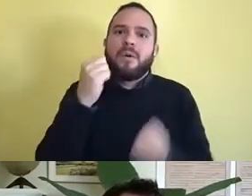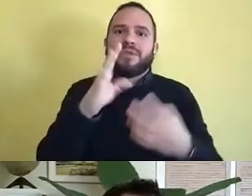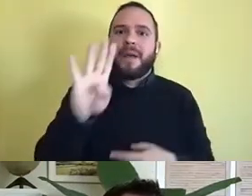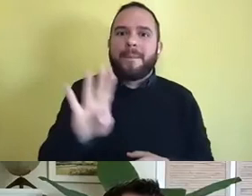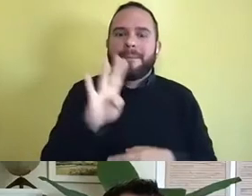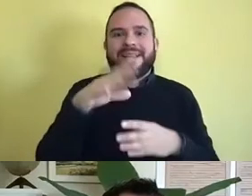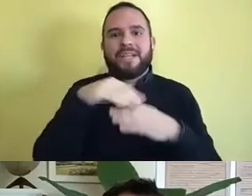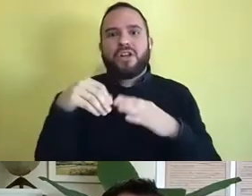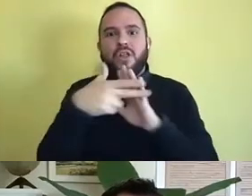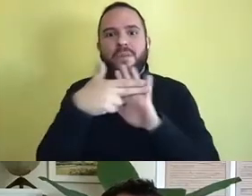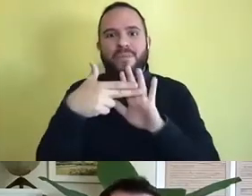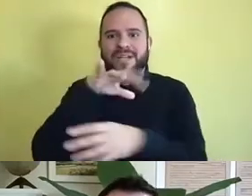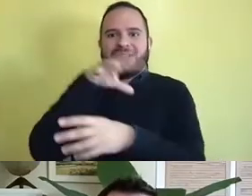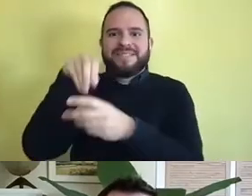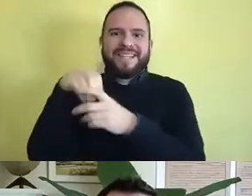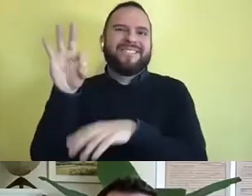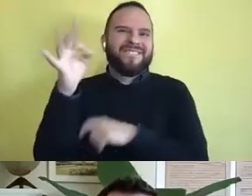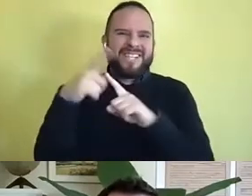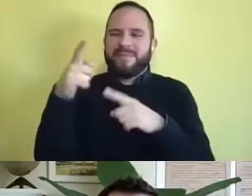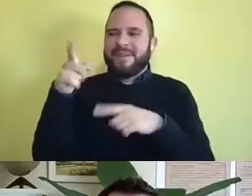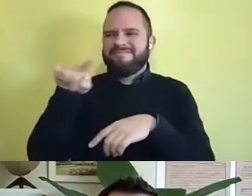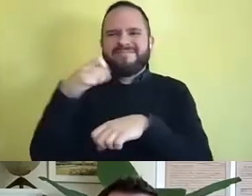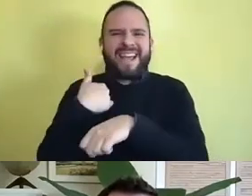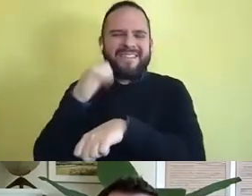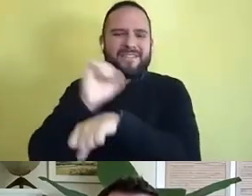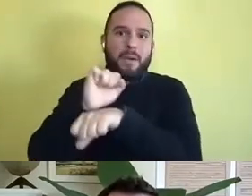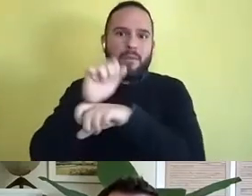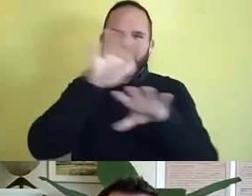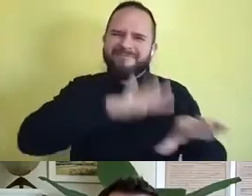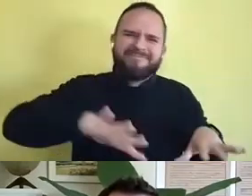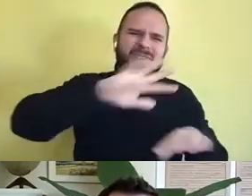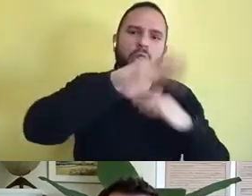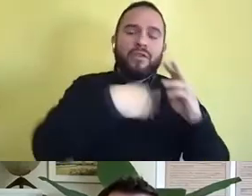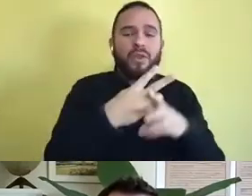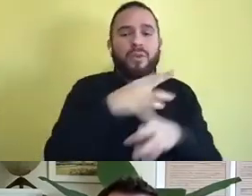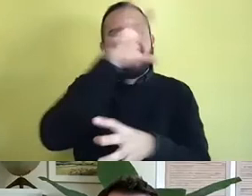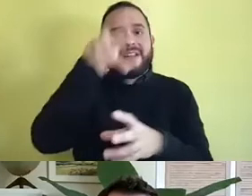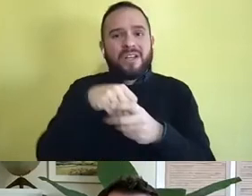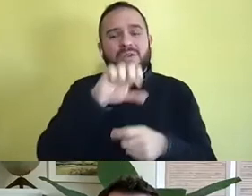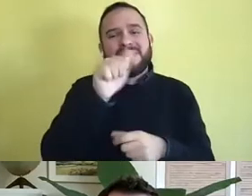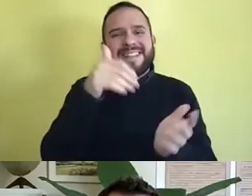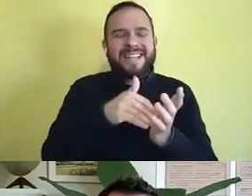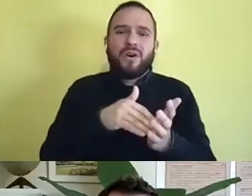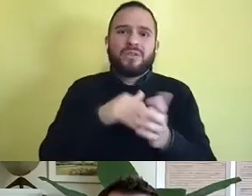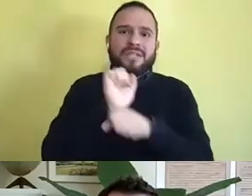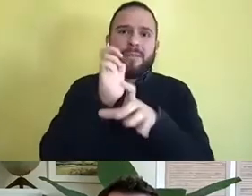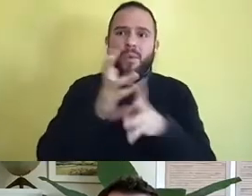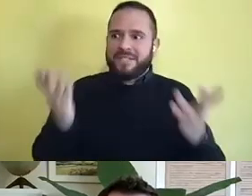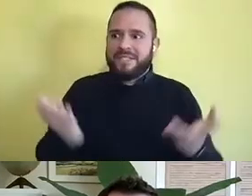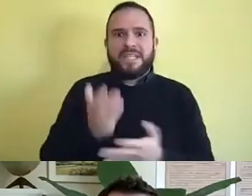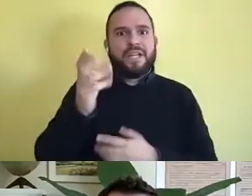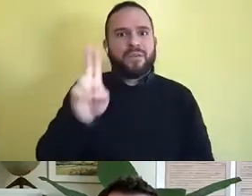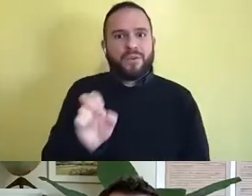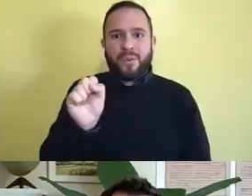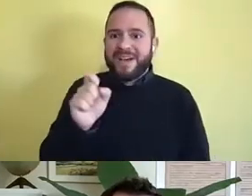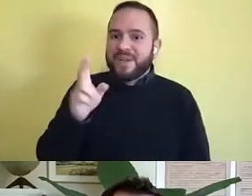that's located in France, but they have employees all over the world, including over 10,000 employees here in the United States. So Neil,